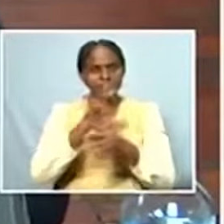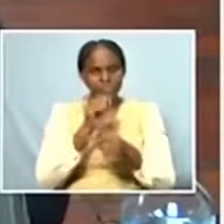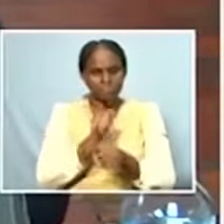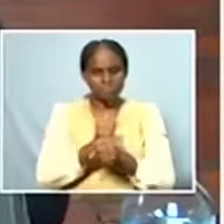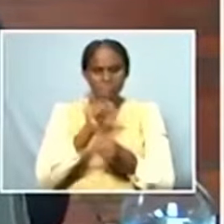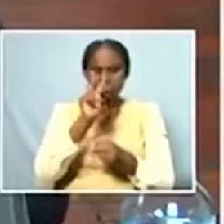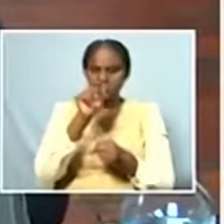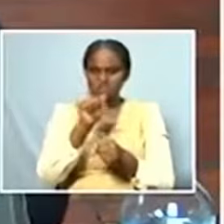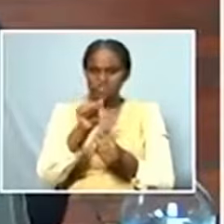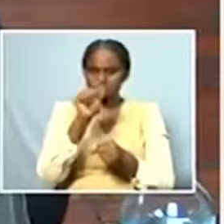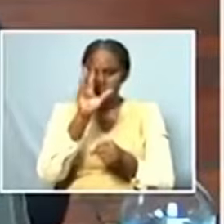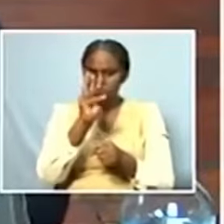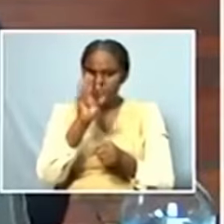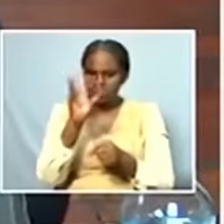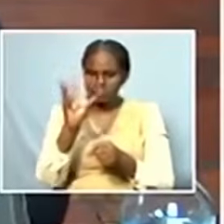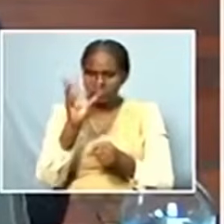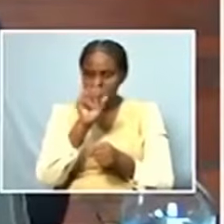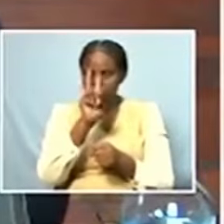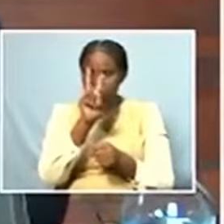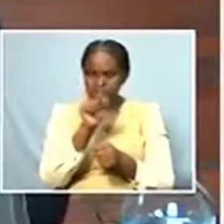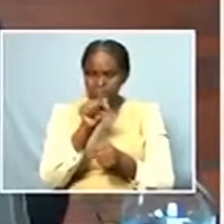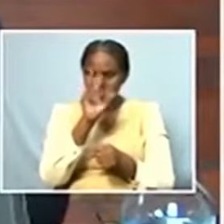received